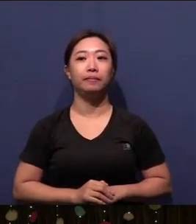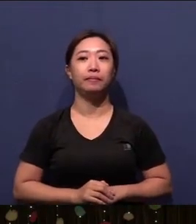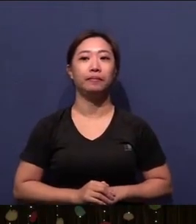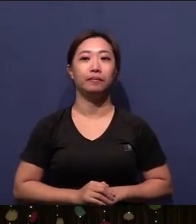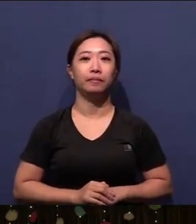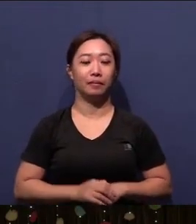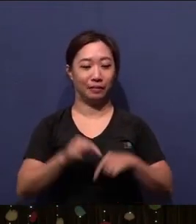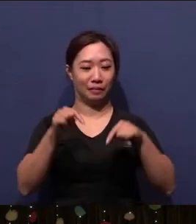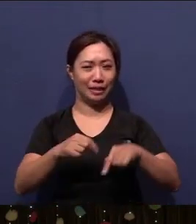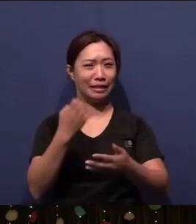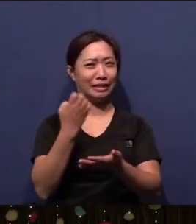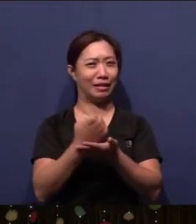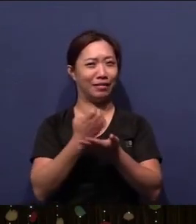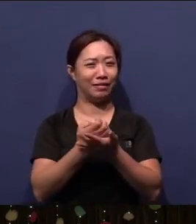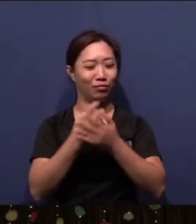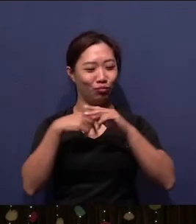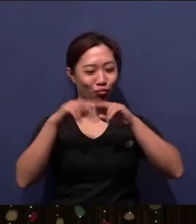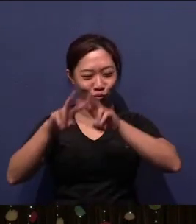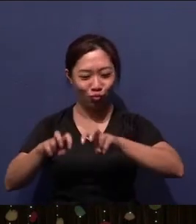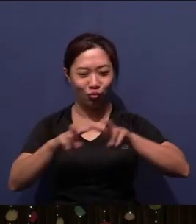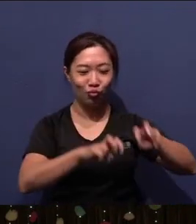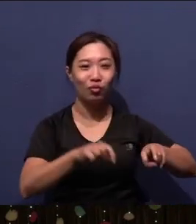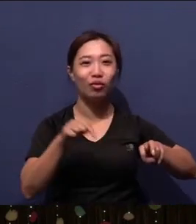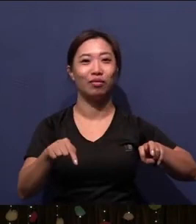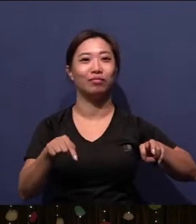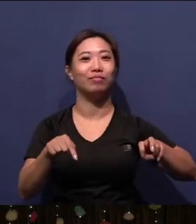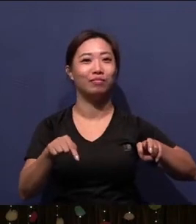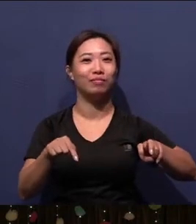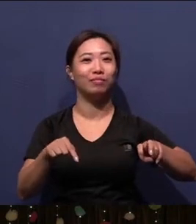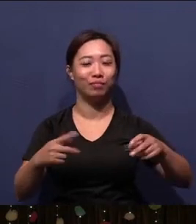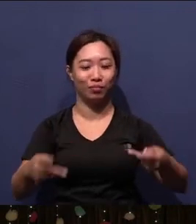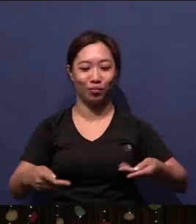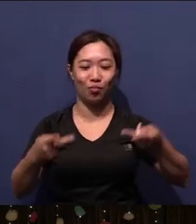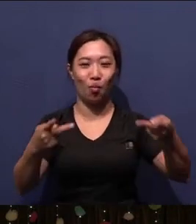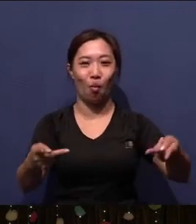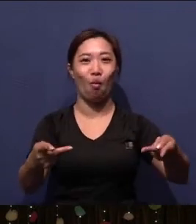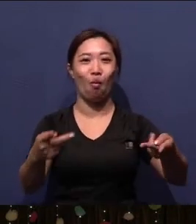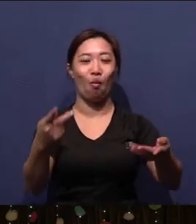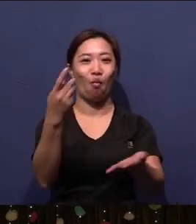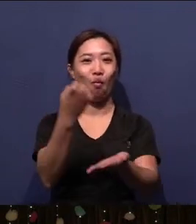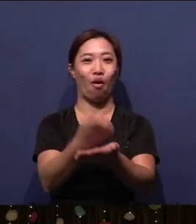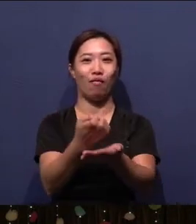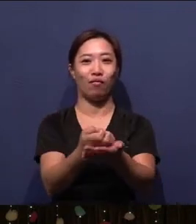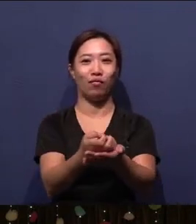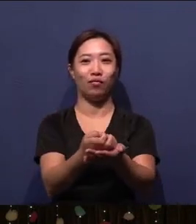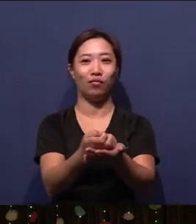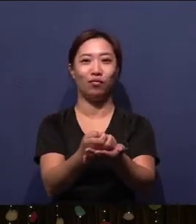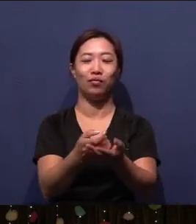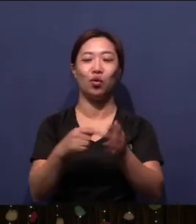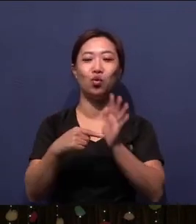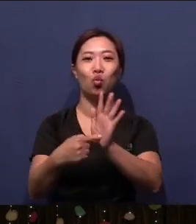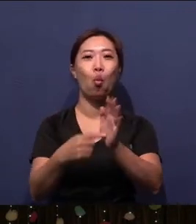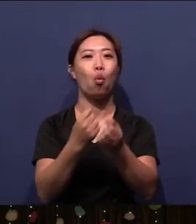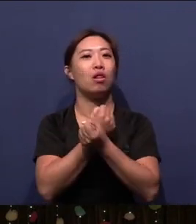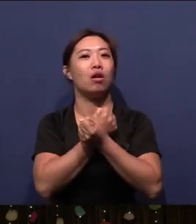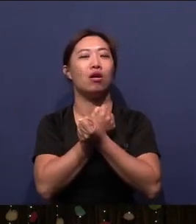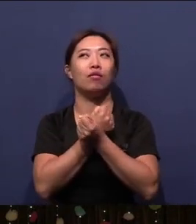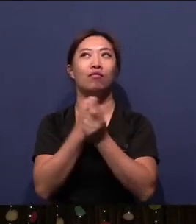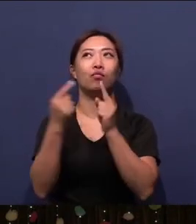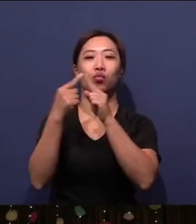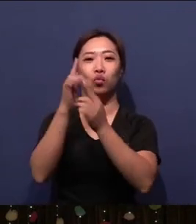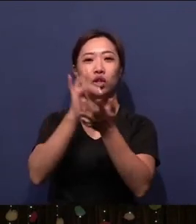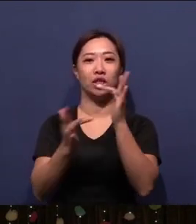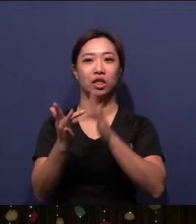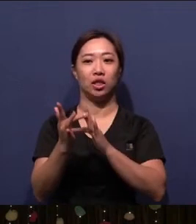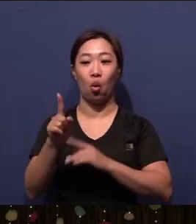And in this evidence, we see that the sheep and goats were presented the evidence of their love towards Jesus. One